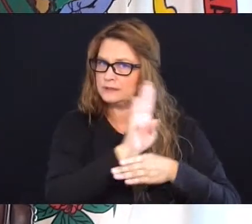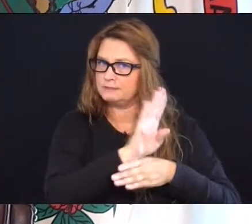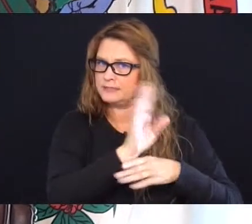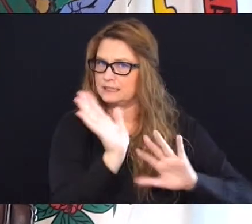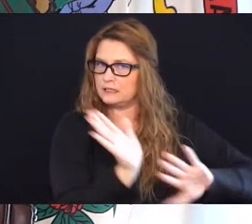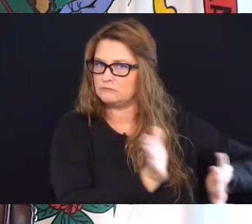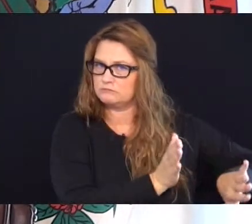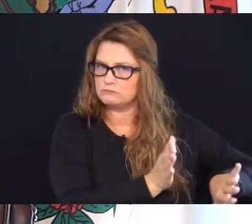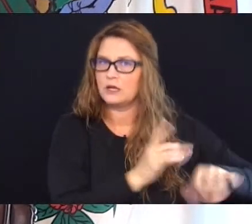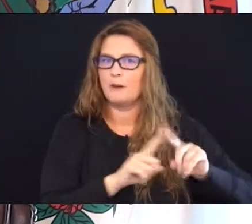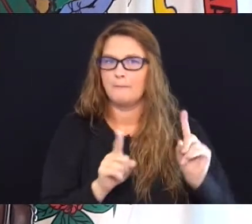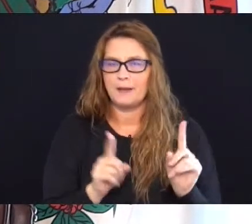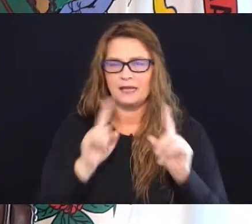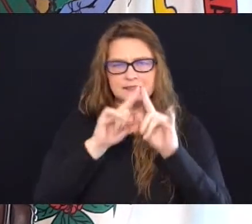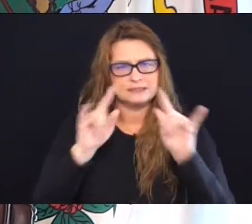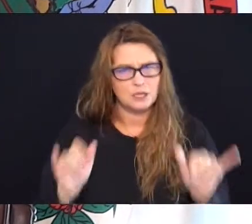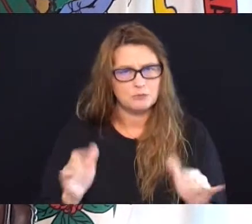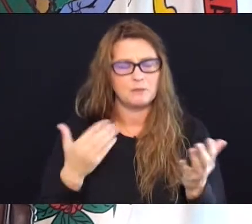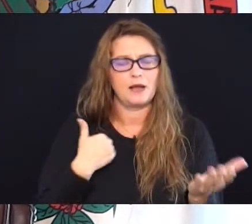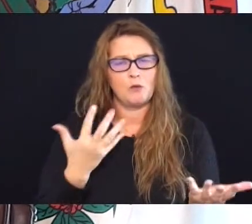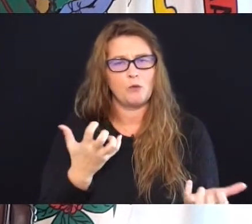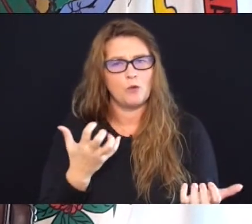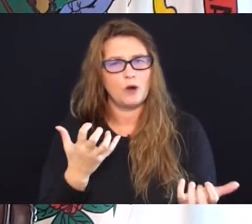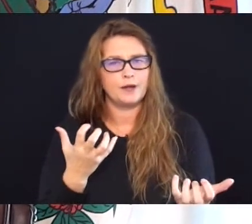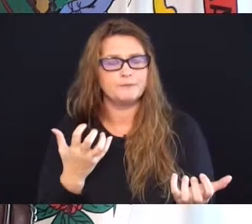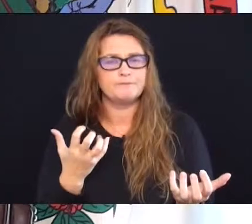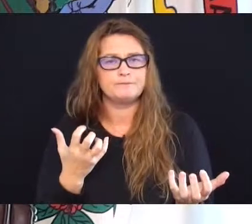you know, but at the same time,